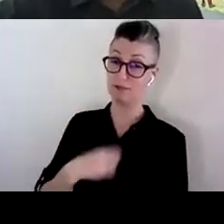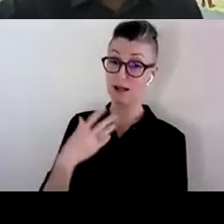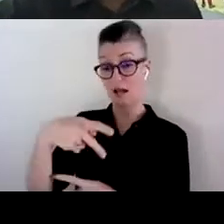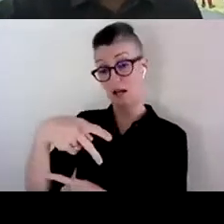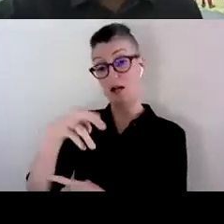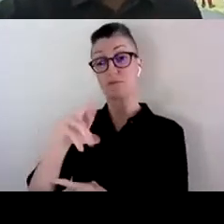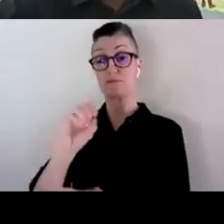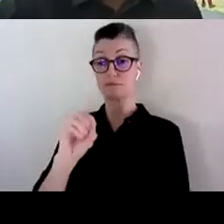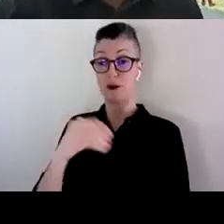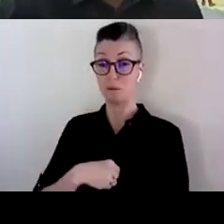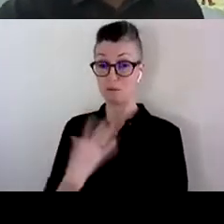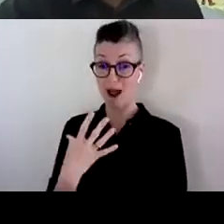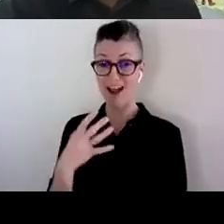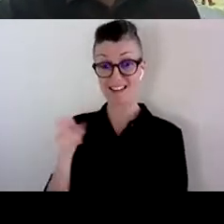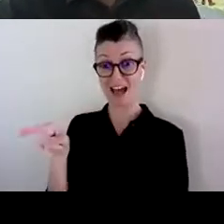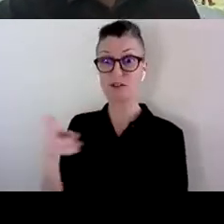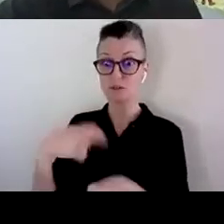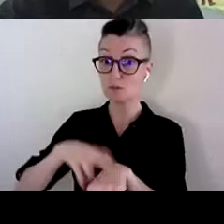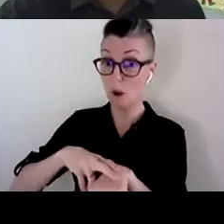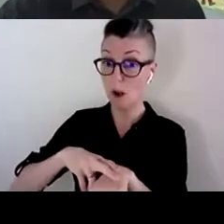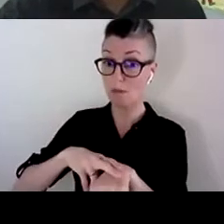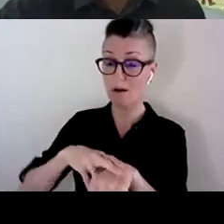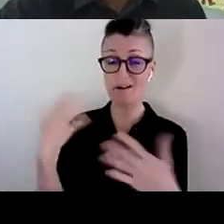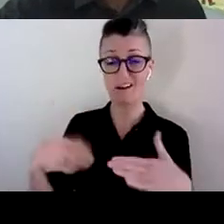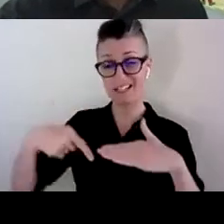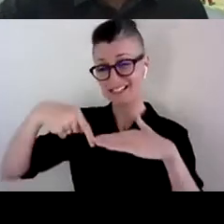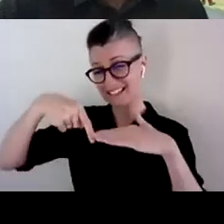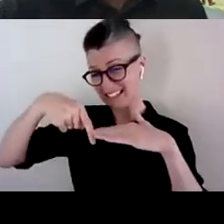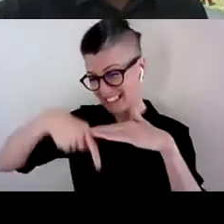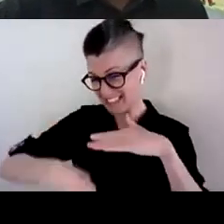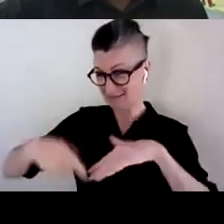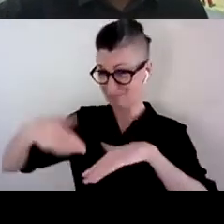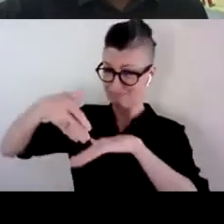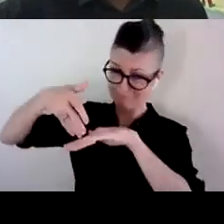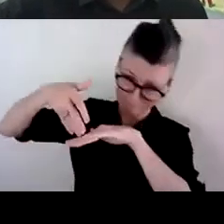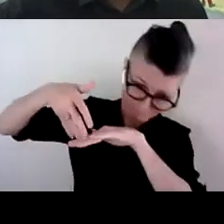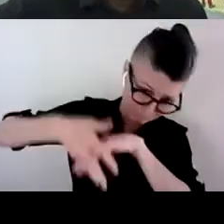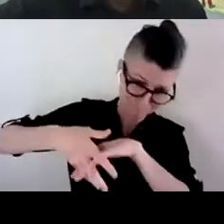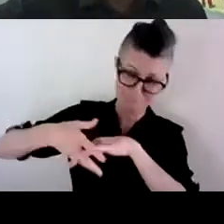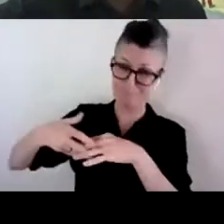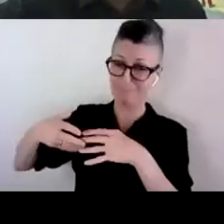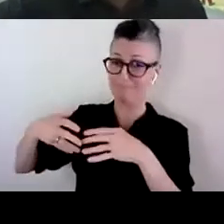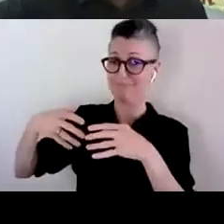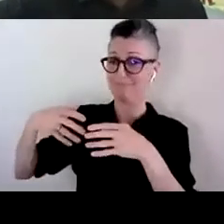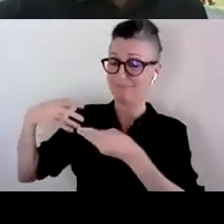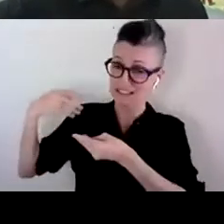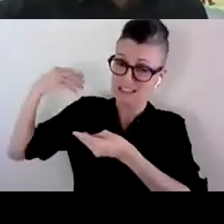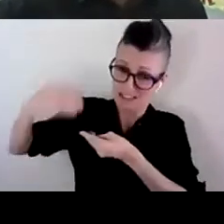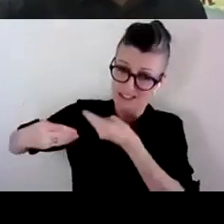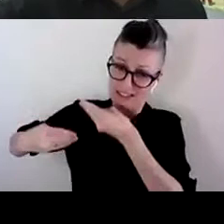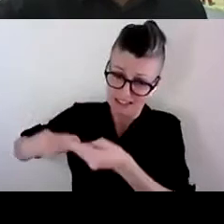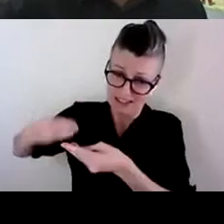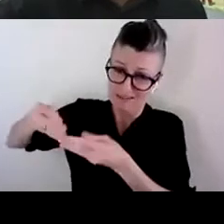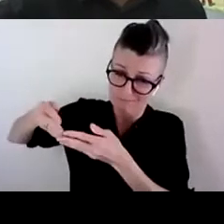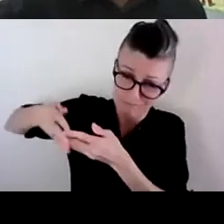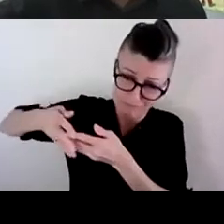Pro-whiteness has been normalized and it's deeply, deeply ingrained. And for generations now, for centuries, we've been